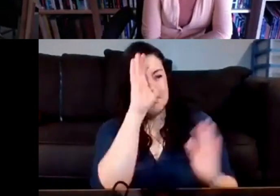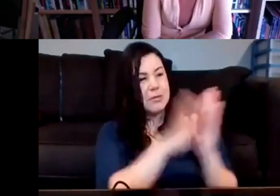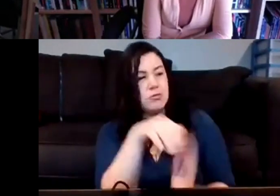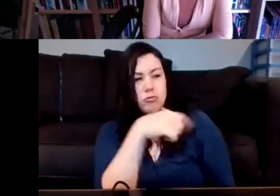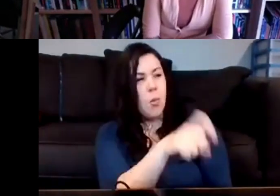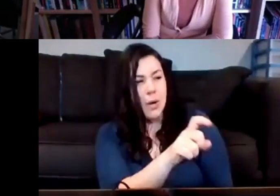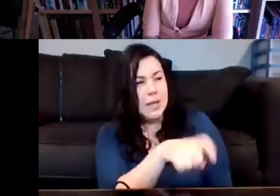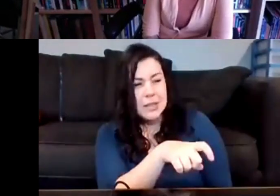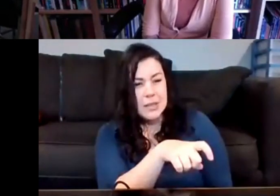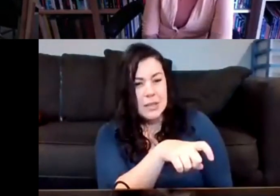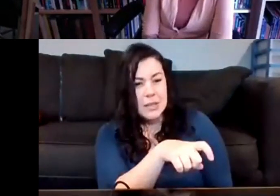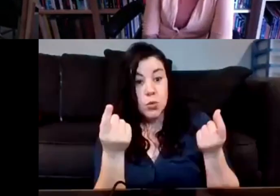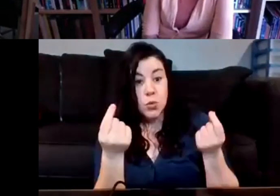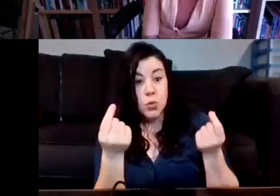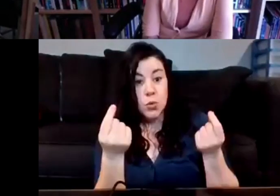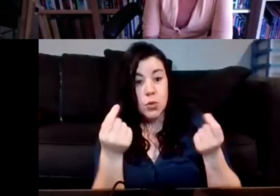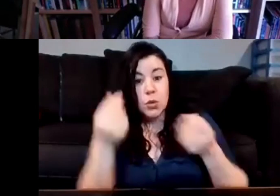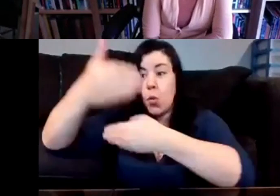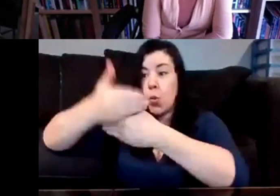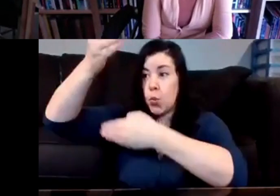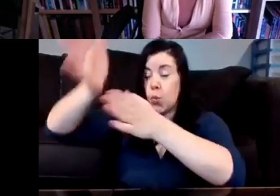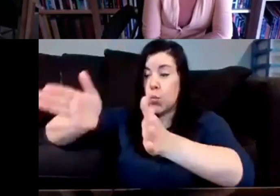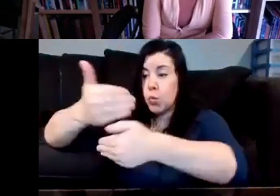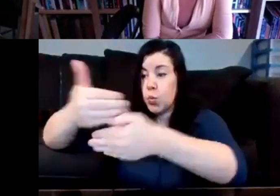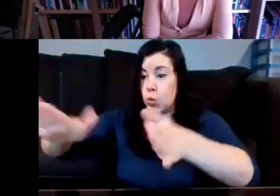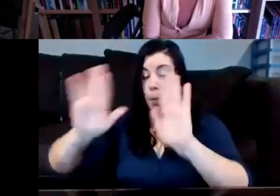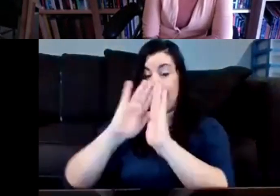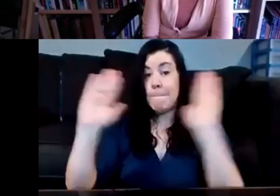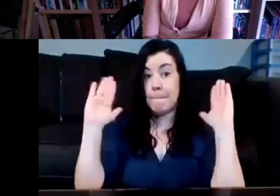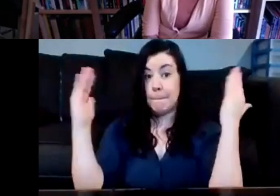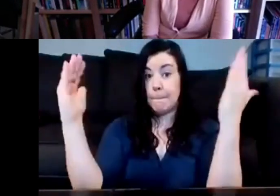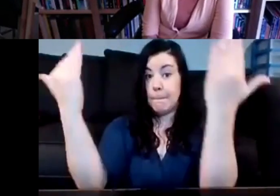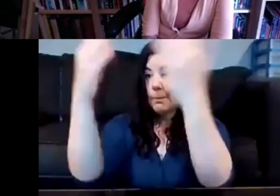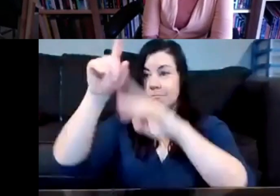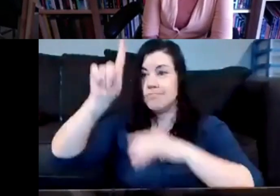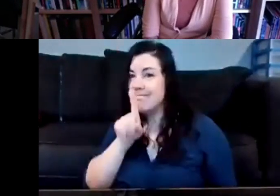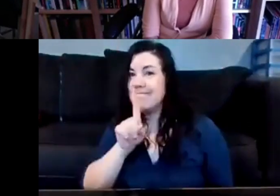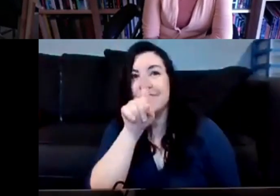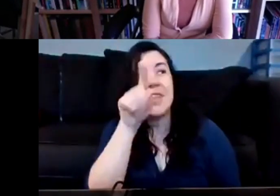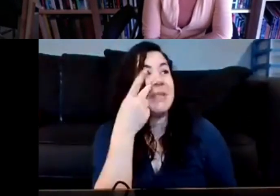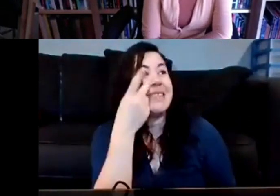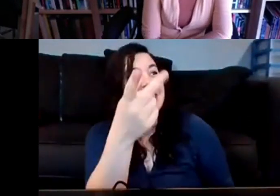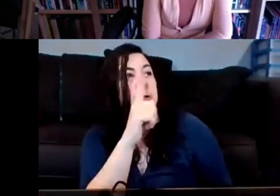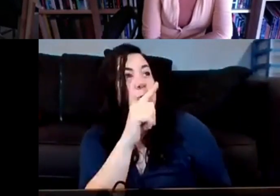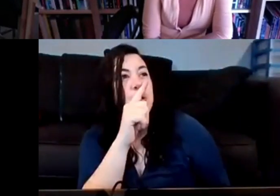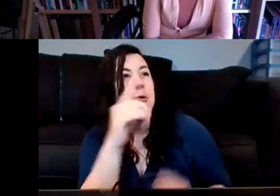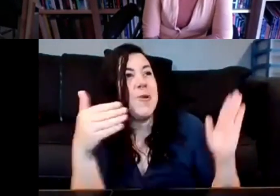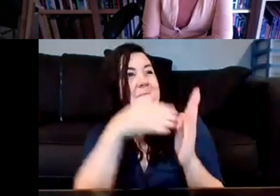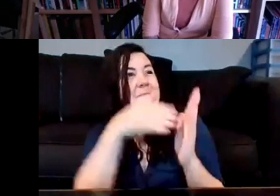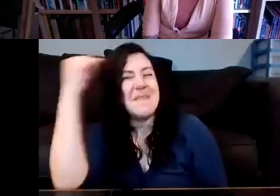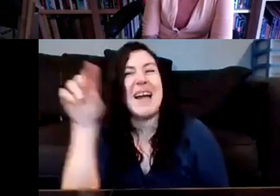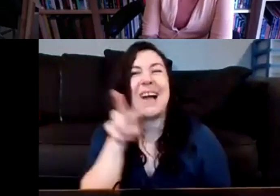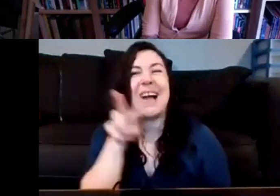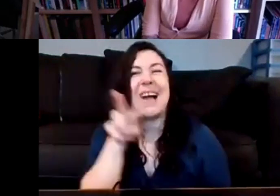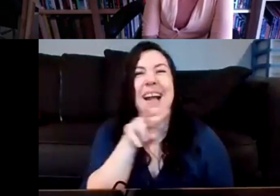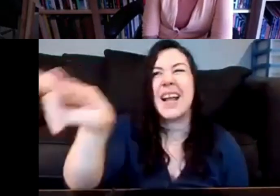of mirrors, and then they could just go in there and look at themselves. Because they are the ones who perpetrate anti-Blackness all the time. That's